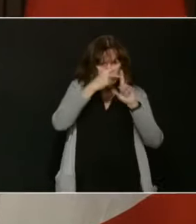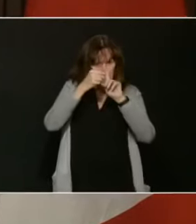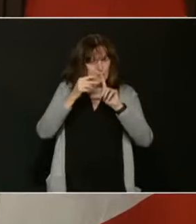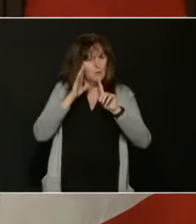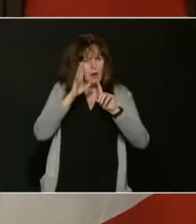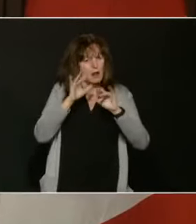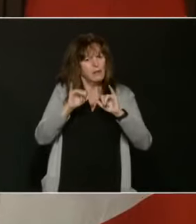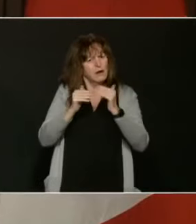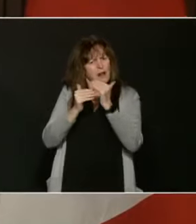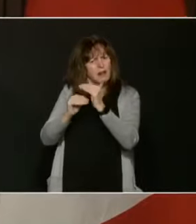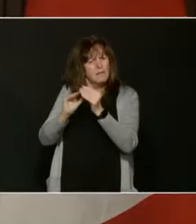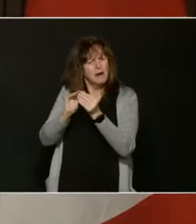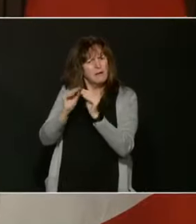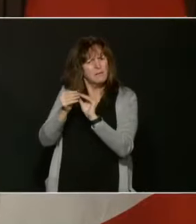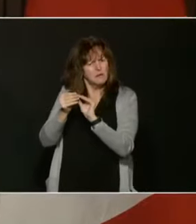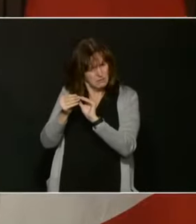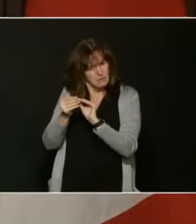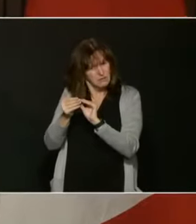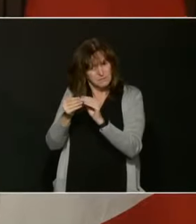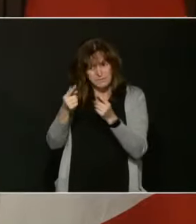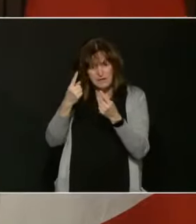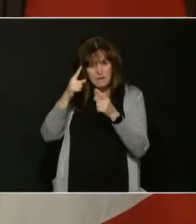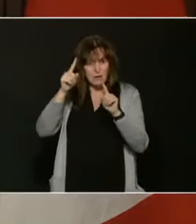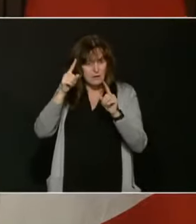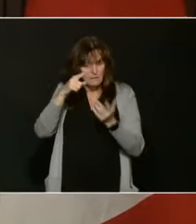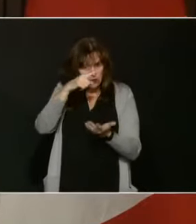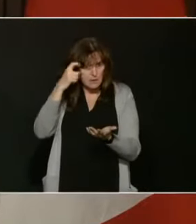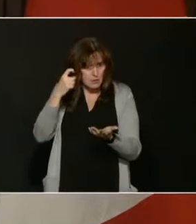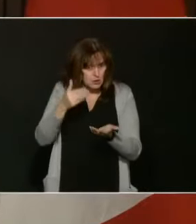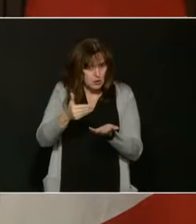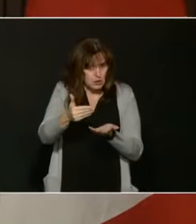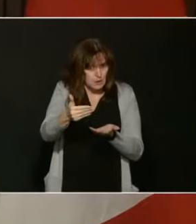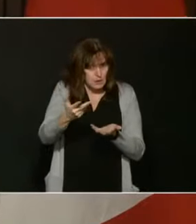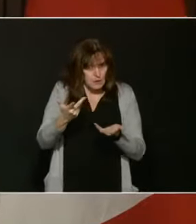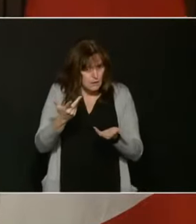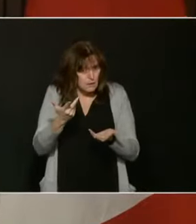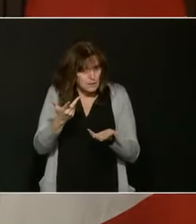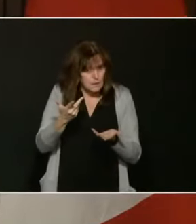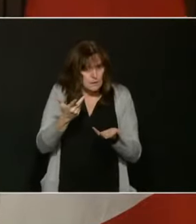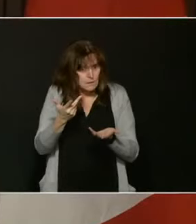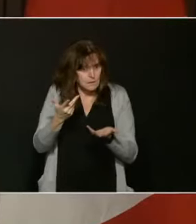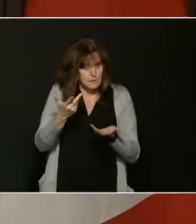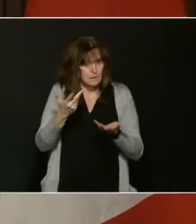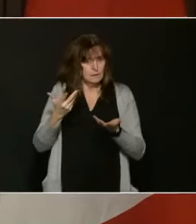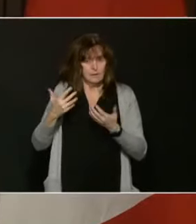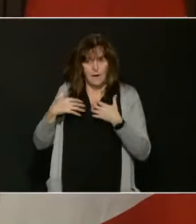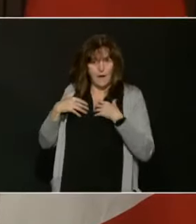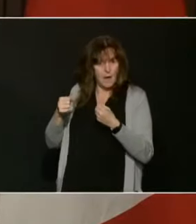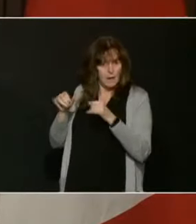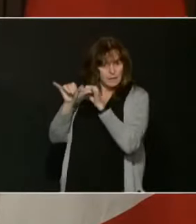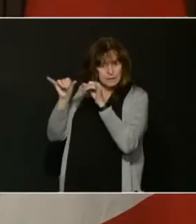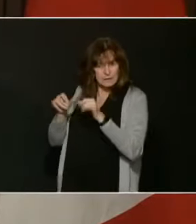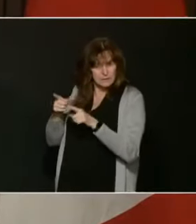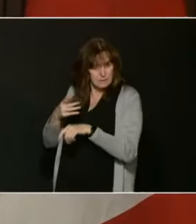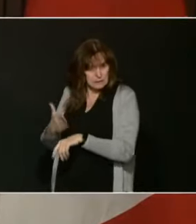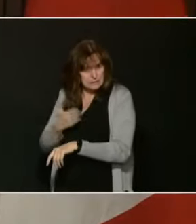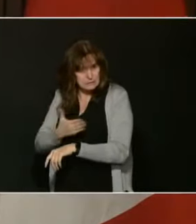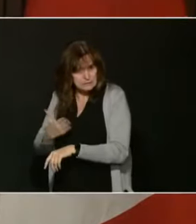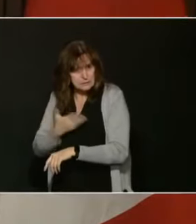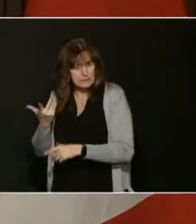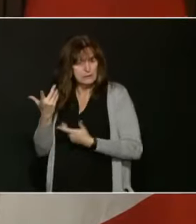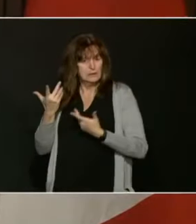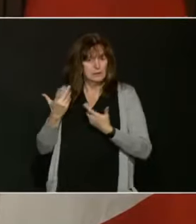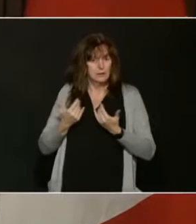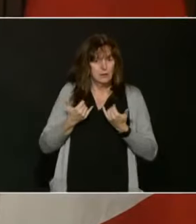and the eventual retreat of the pandemic in front of us, to think about repairing our health system. Today we'll share data that shows we are building up a